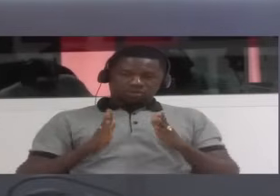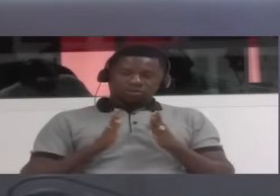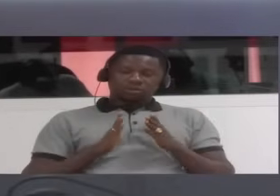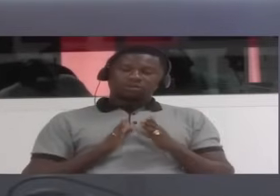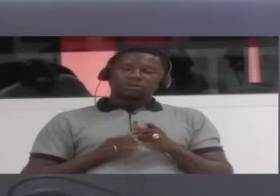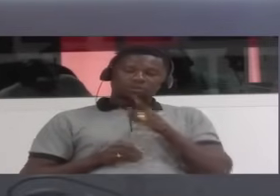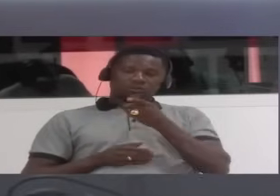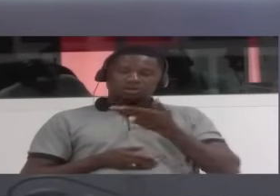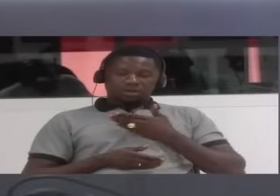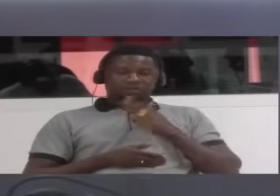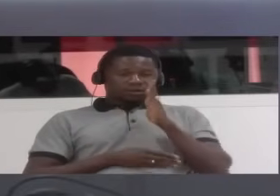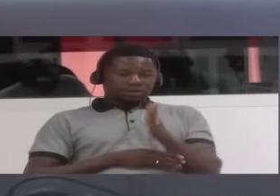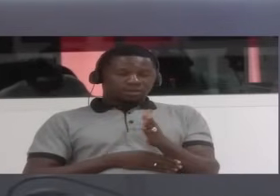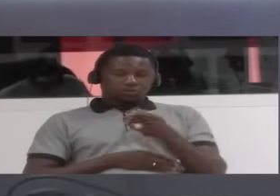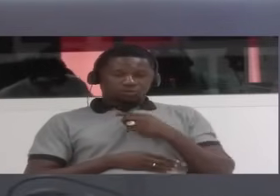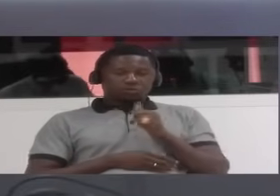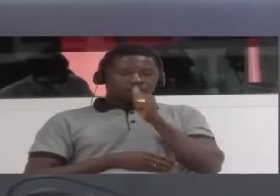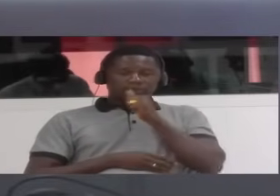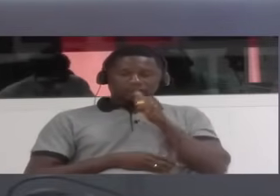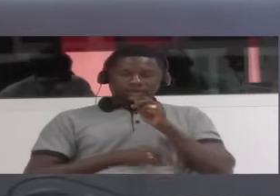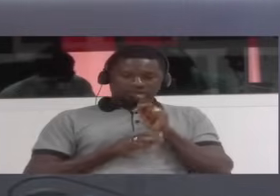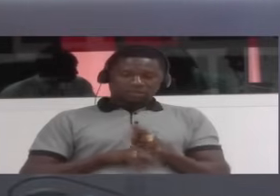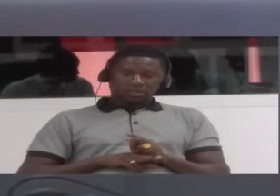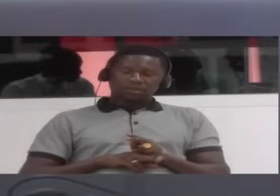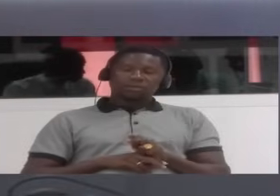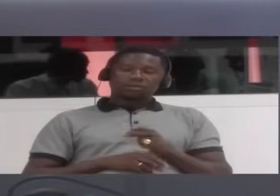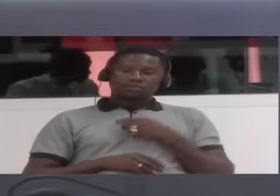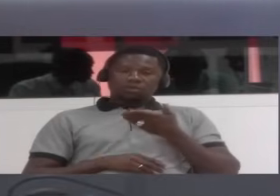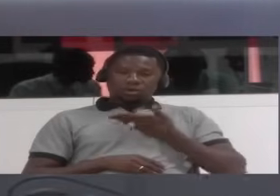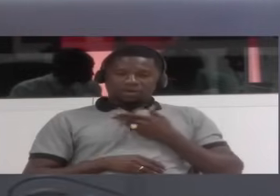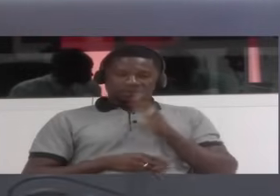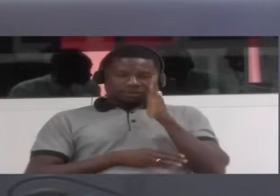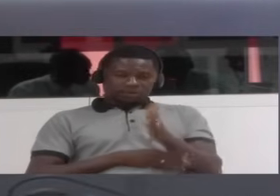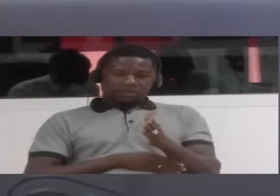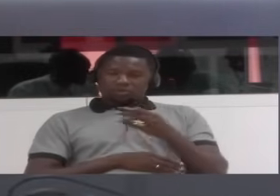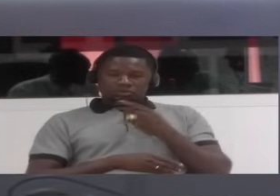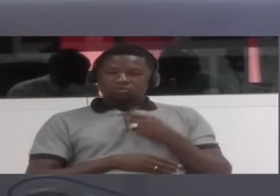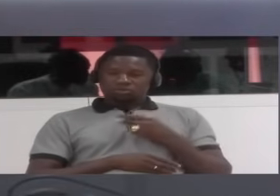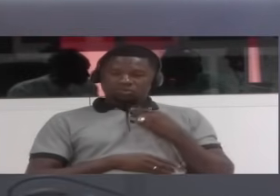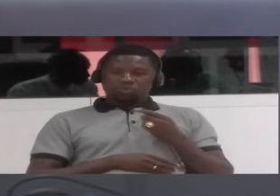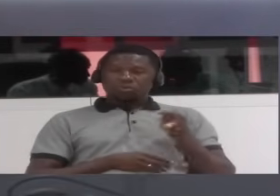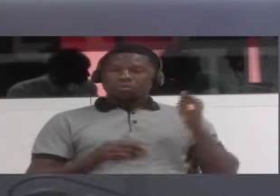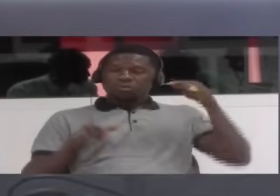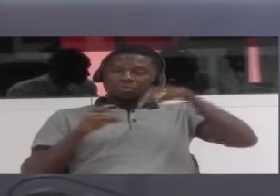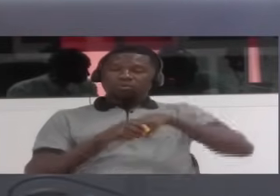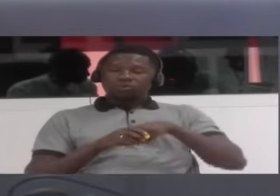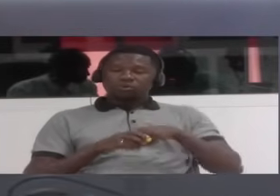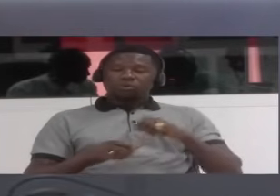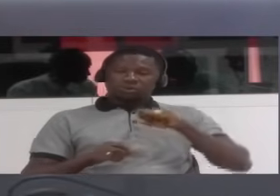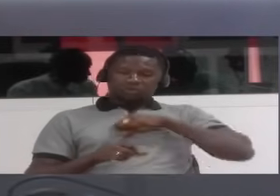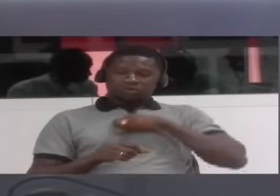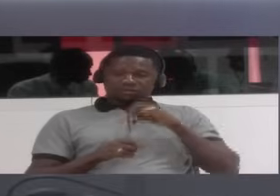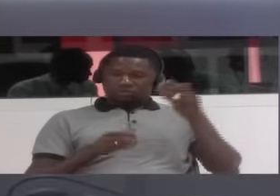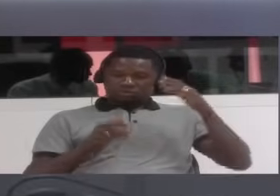You have a right to remain silent. You have a right not to incriminate yourself. You